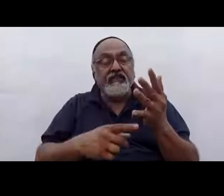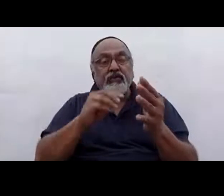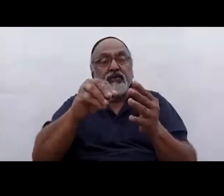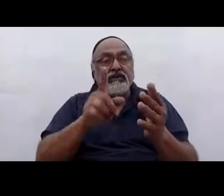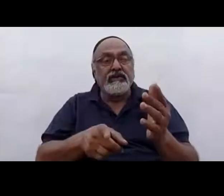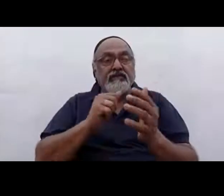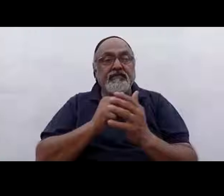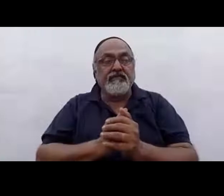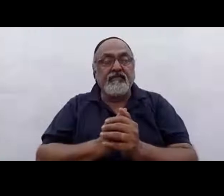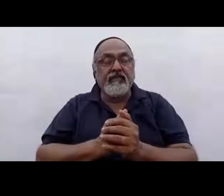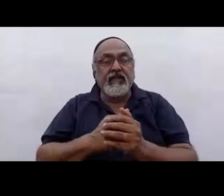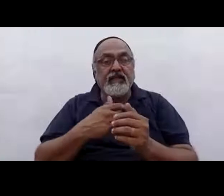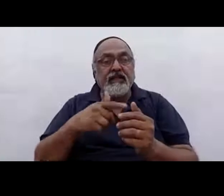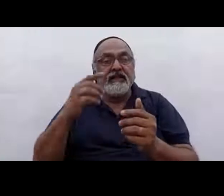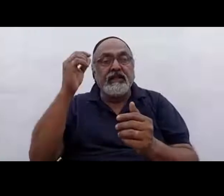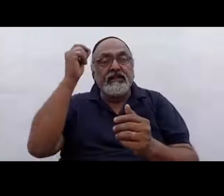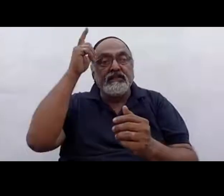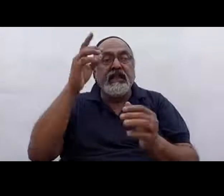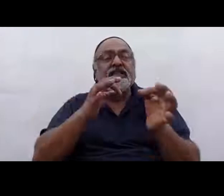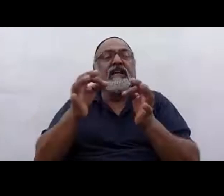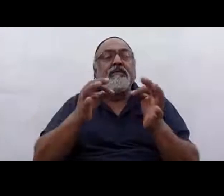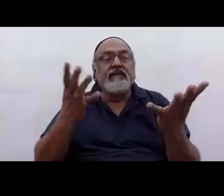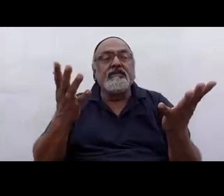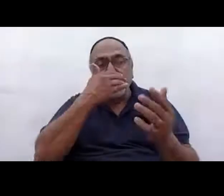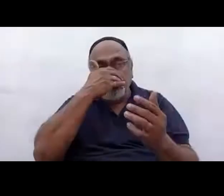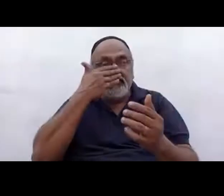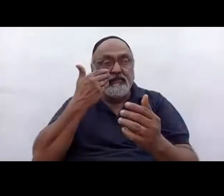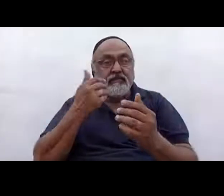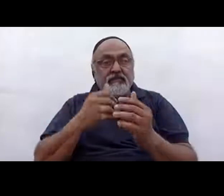let's understand this with the help of an example.